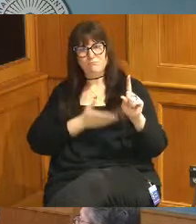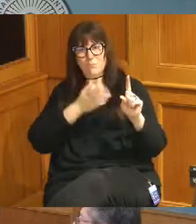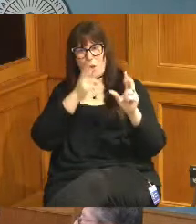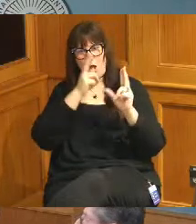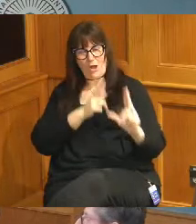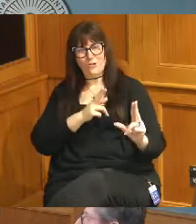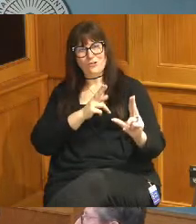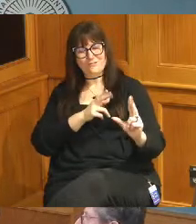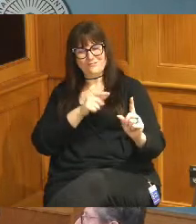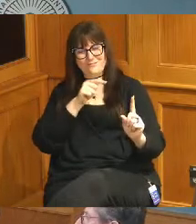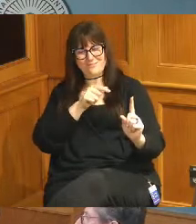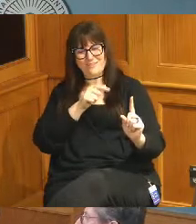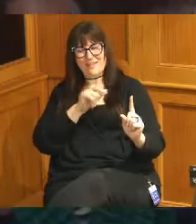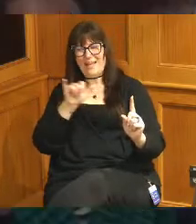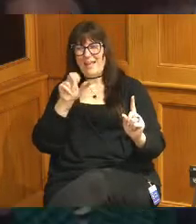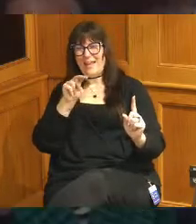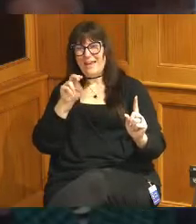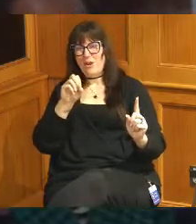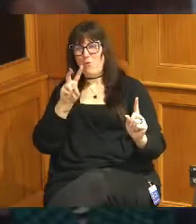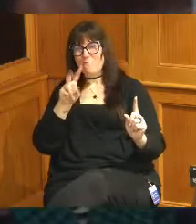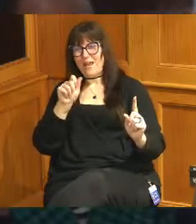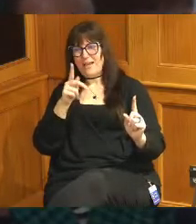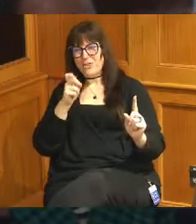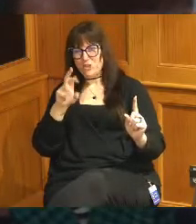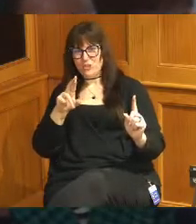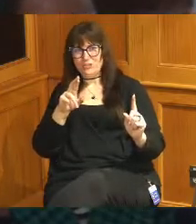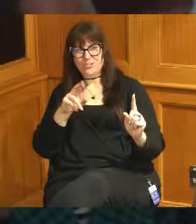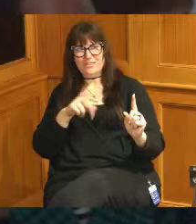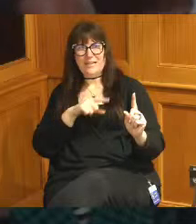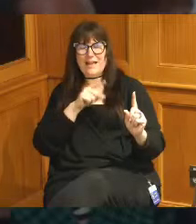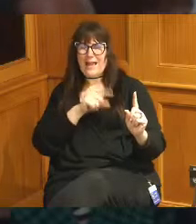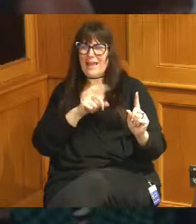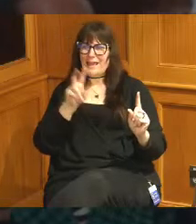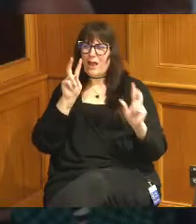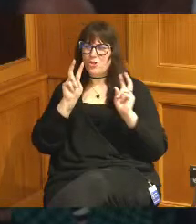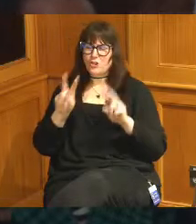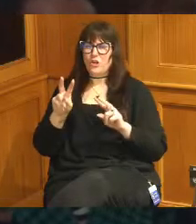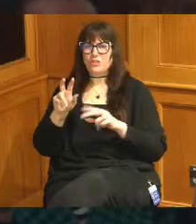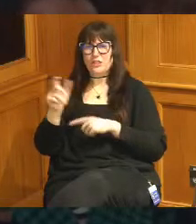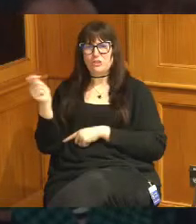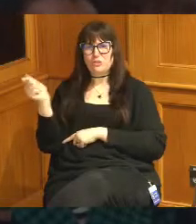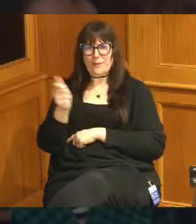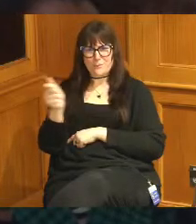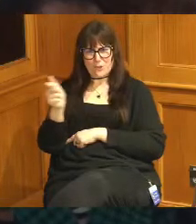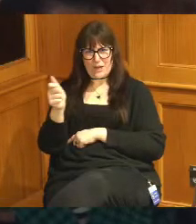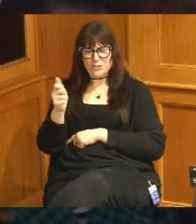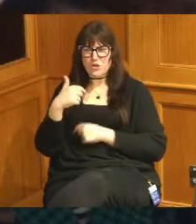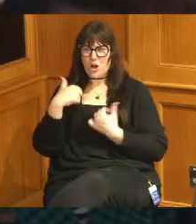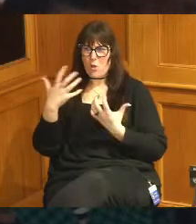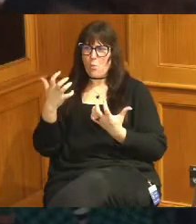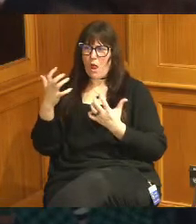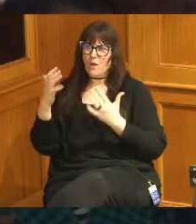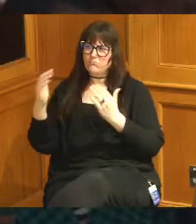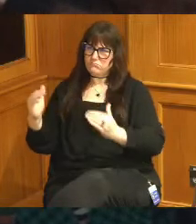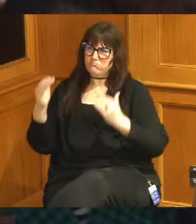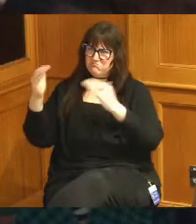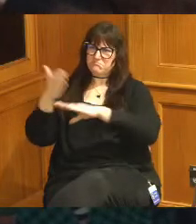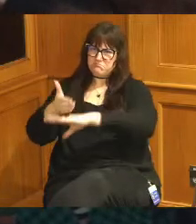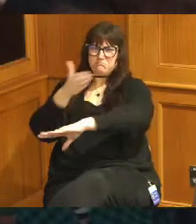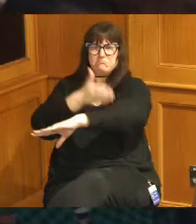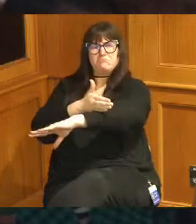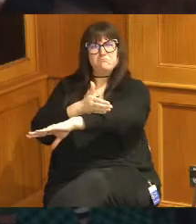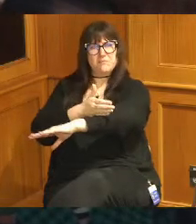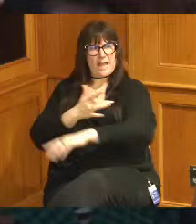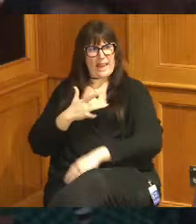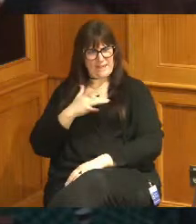innovator. He looked at the foundation of transportation and he wanted to make it better, and I feel